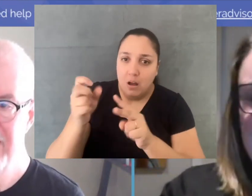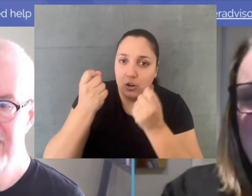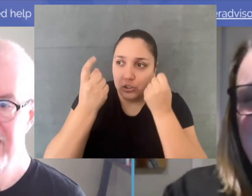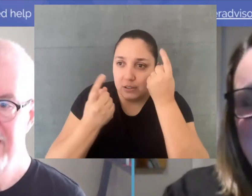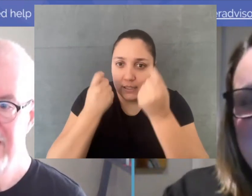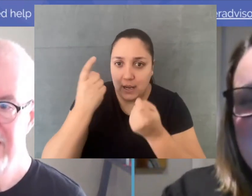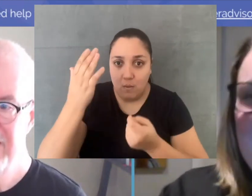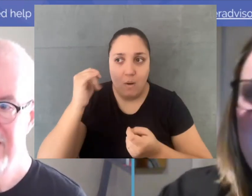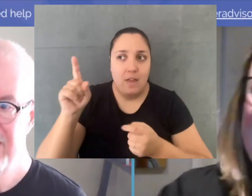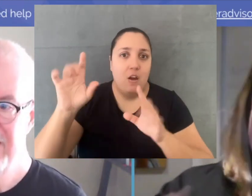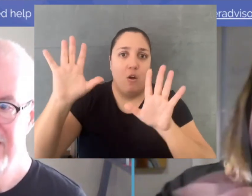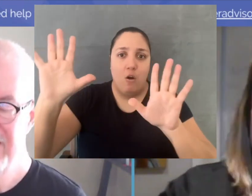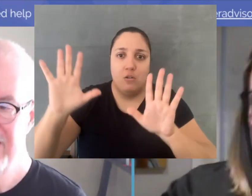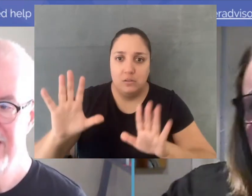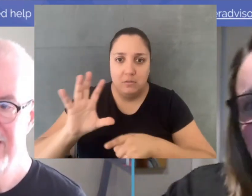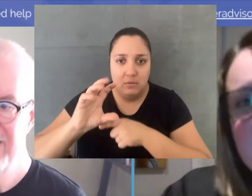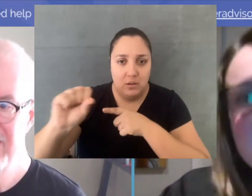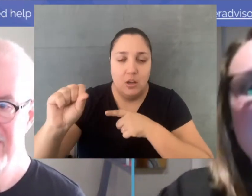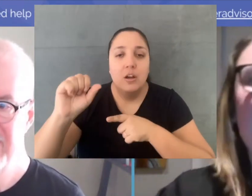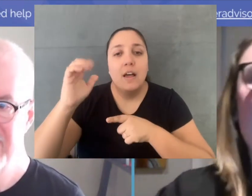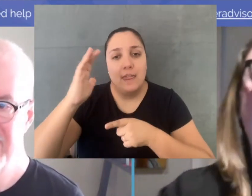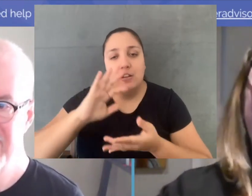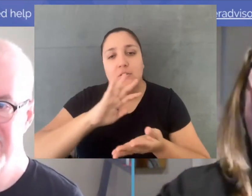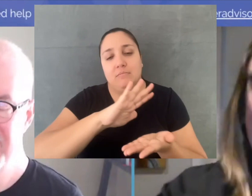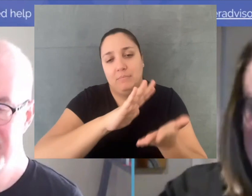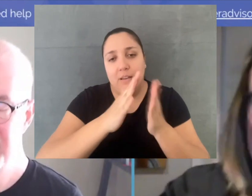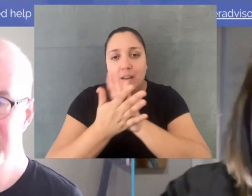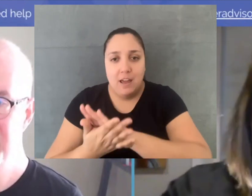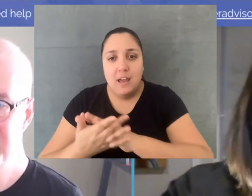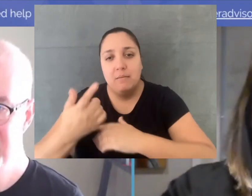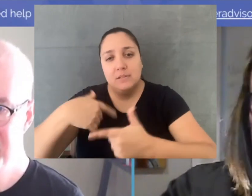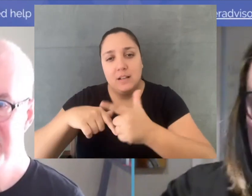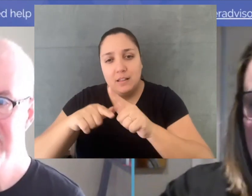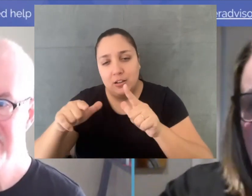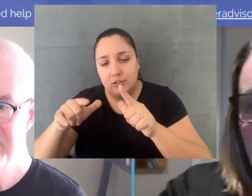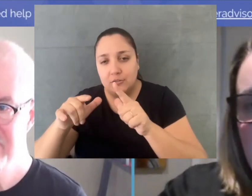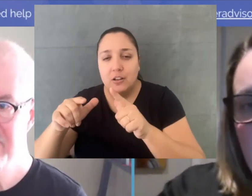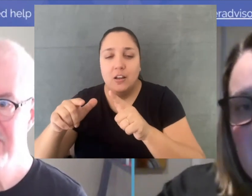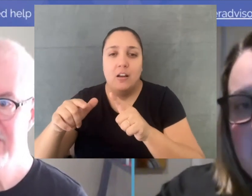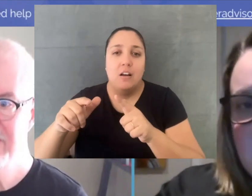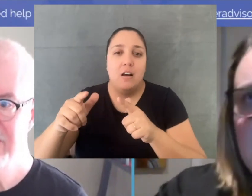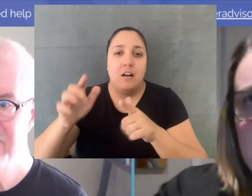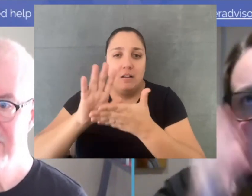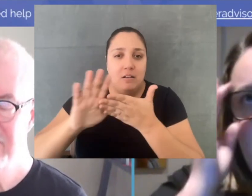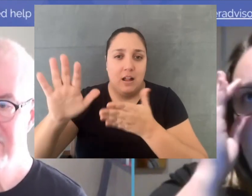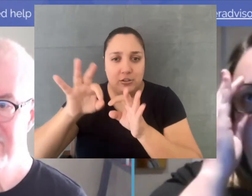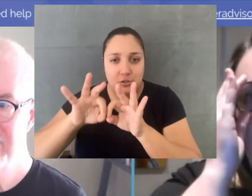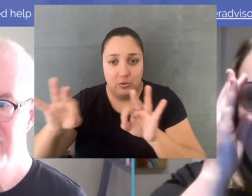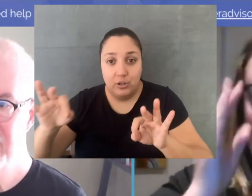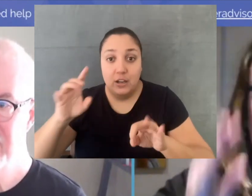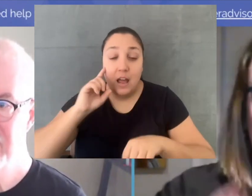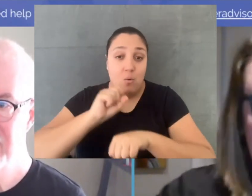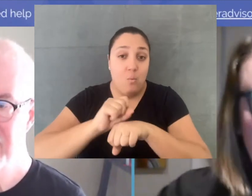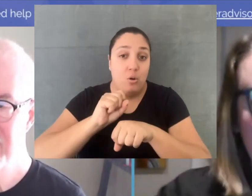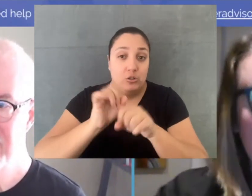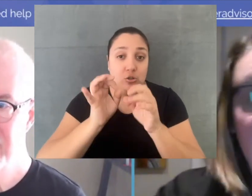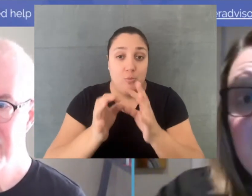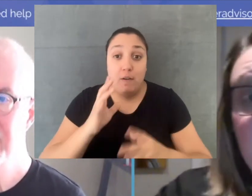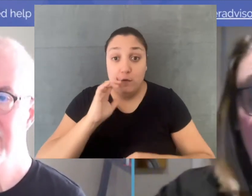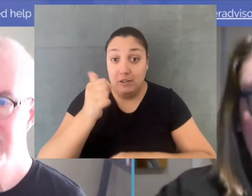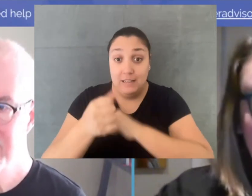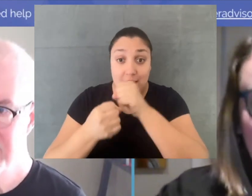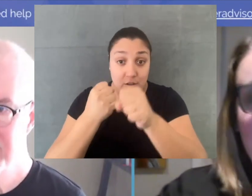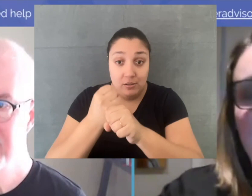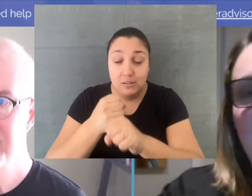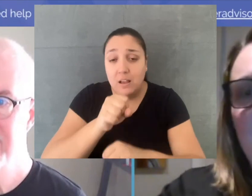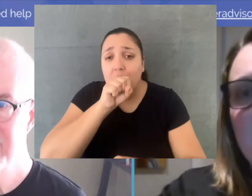were awesome. And so that translated to a college degree in sign language interpreting. I worked as an interpreter for about 10 years, loved